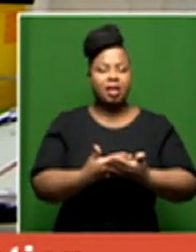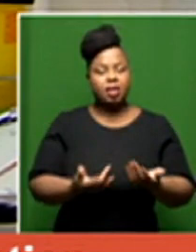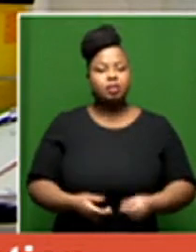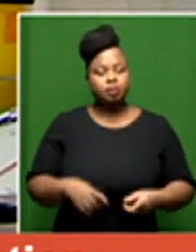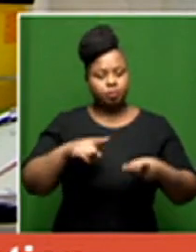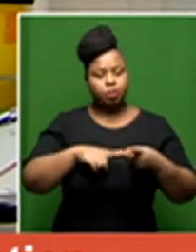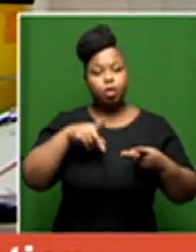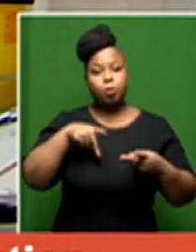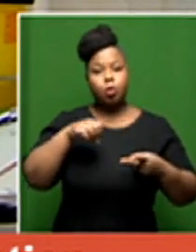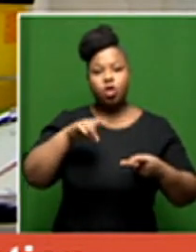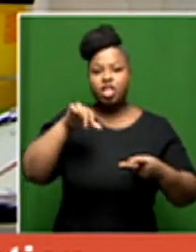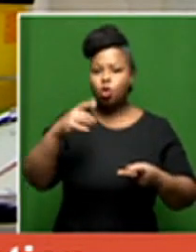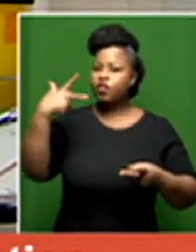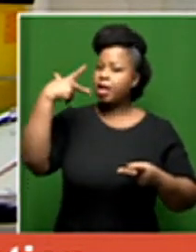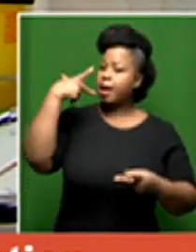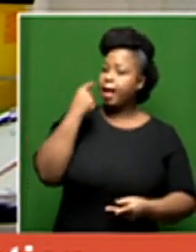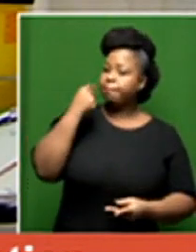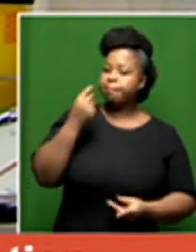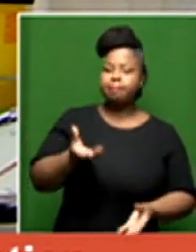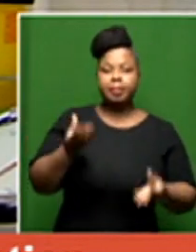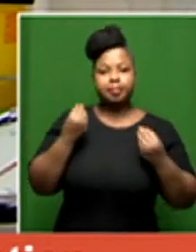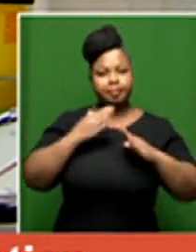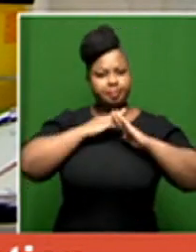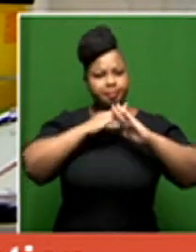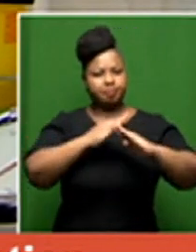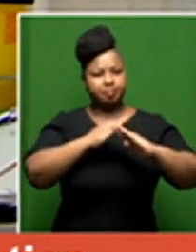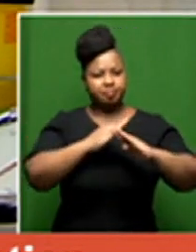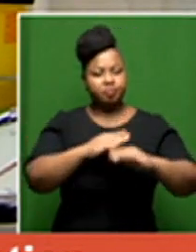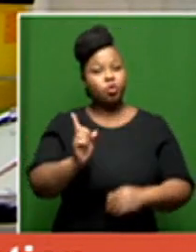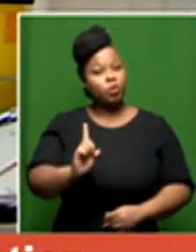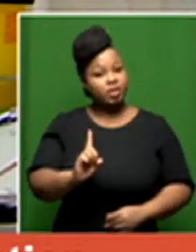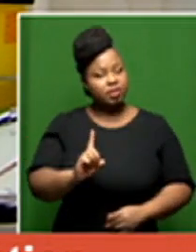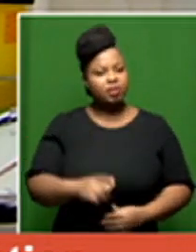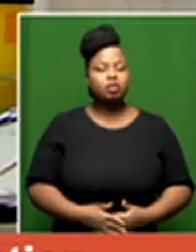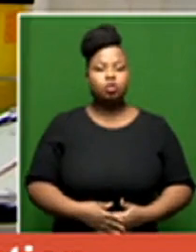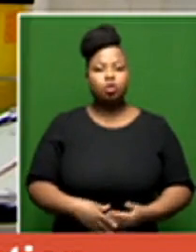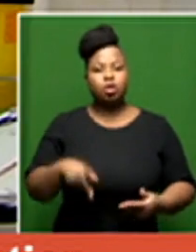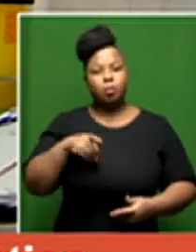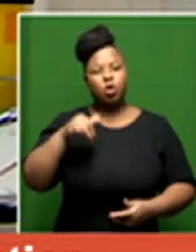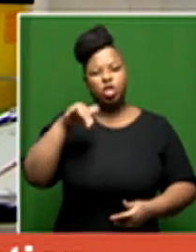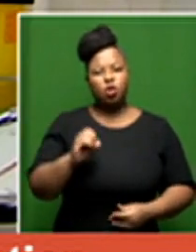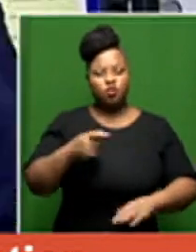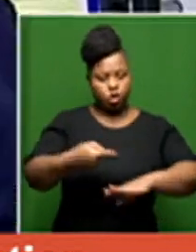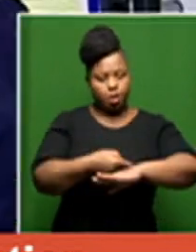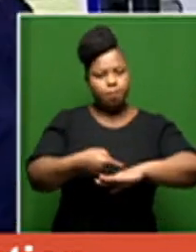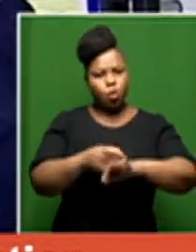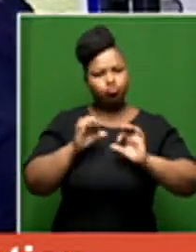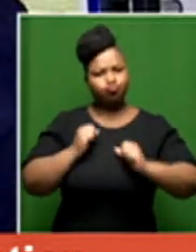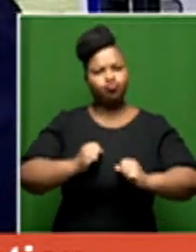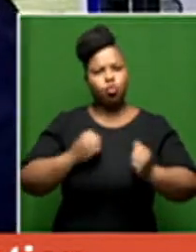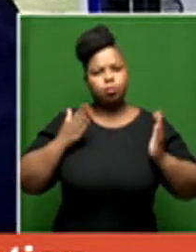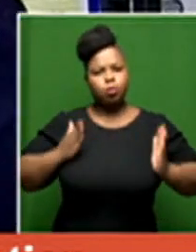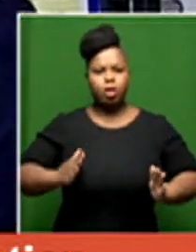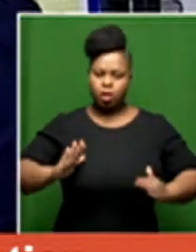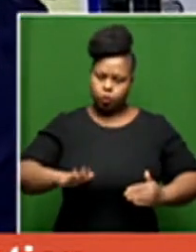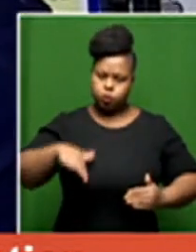the polio drops, they aid in prevention of the polio infection. But what